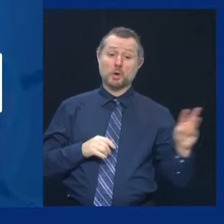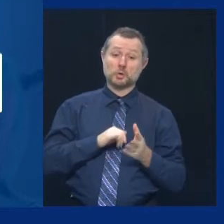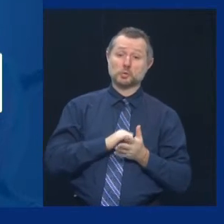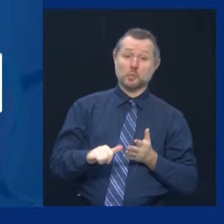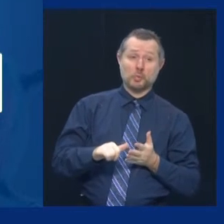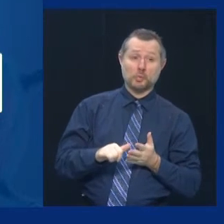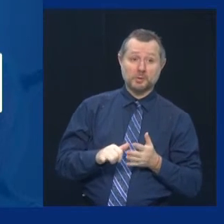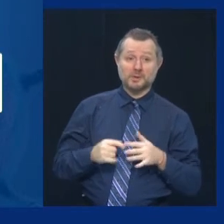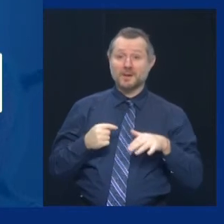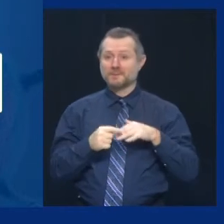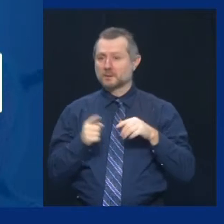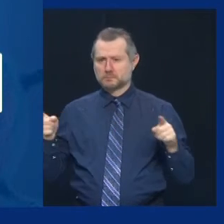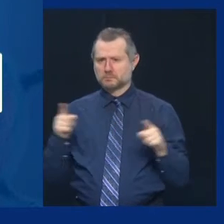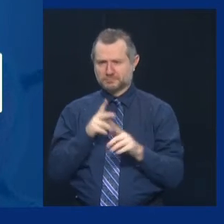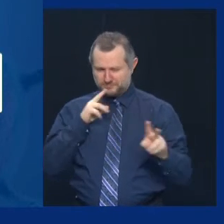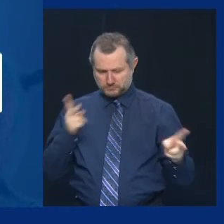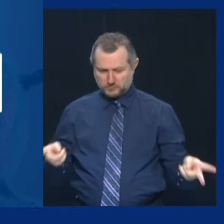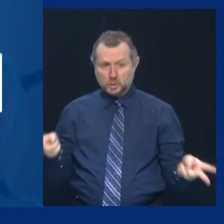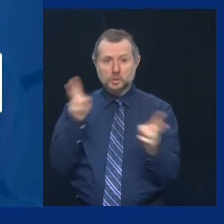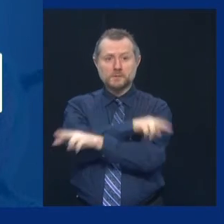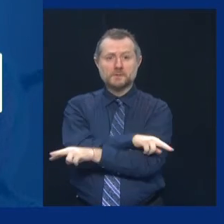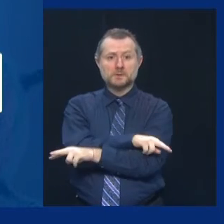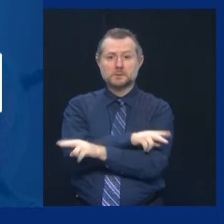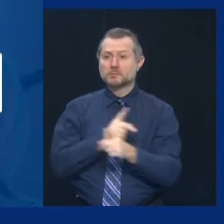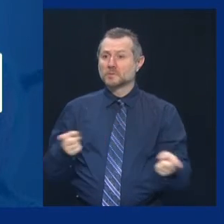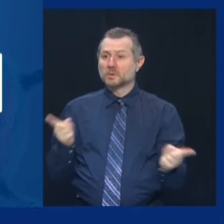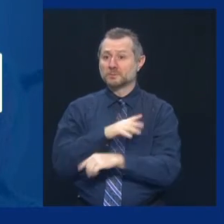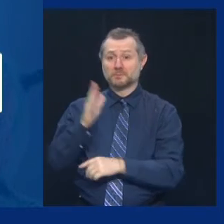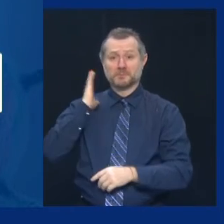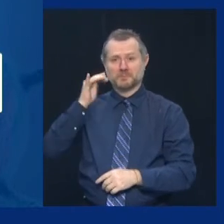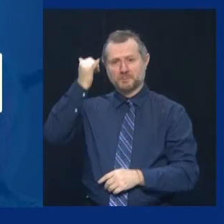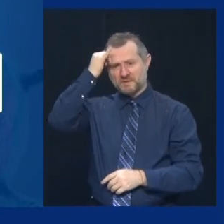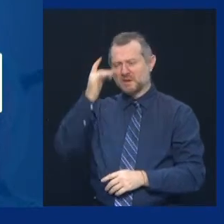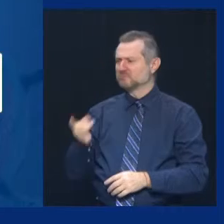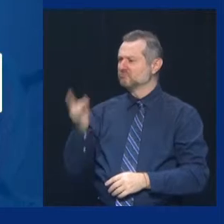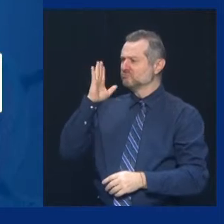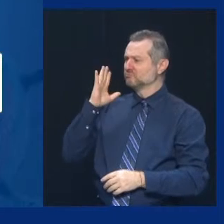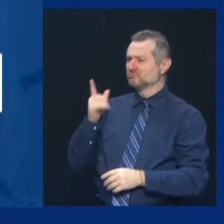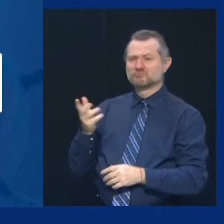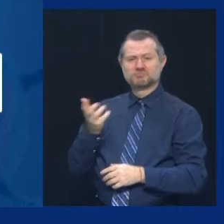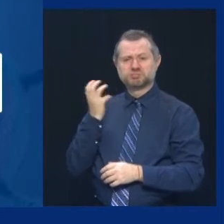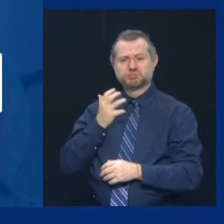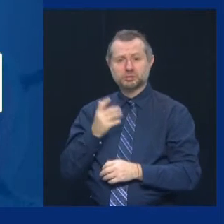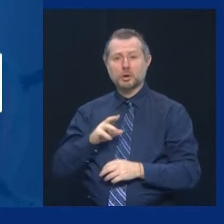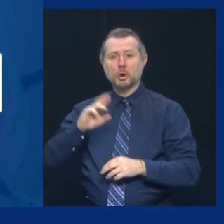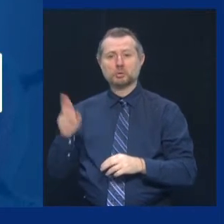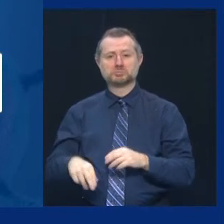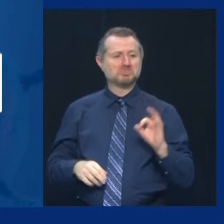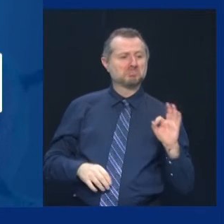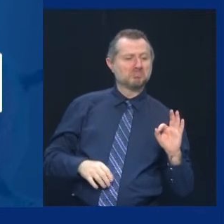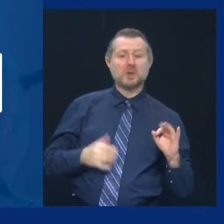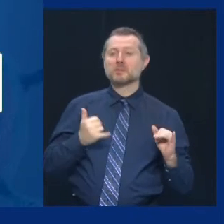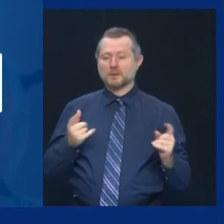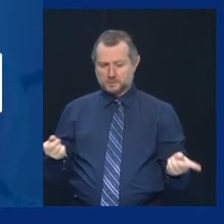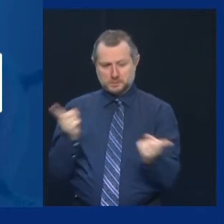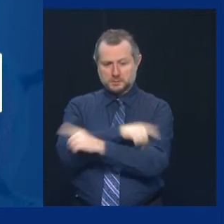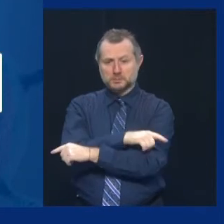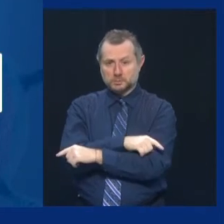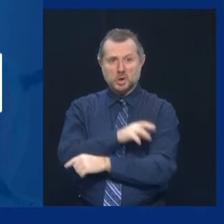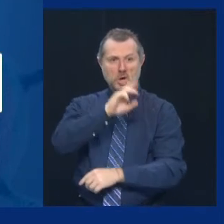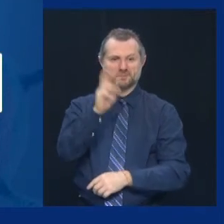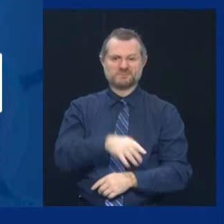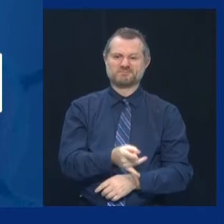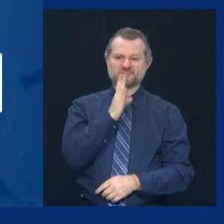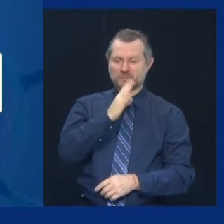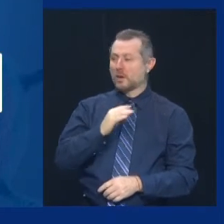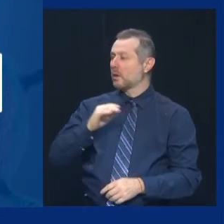real problem, and now Finger Lakes are a worse problem. And Western New York, knock for Micah,